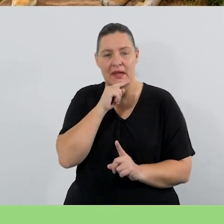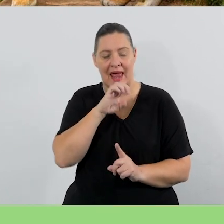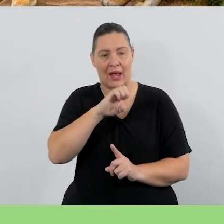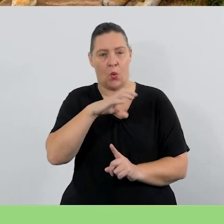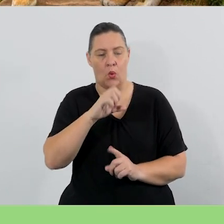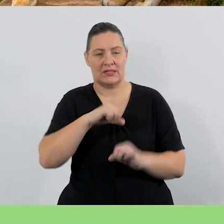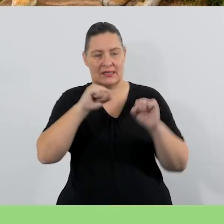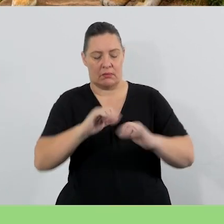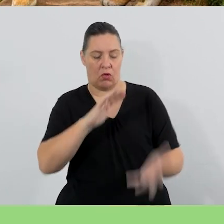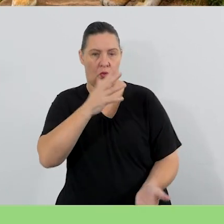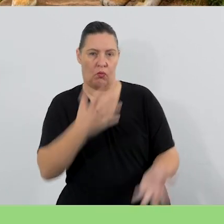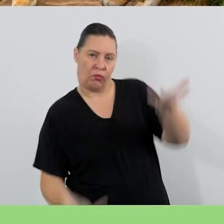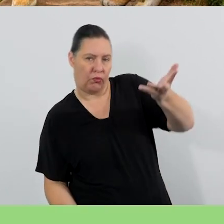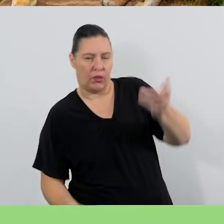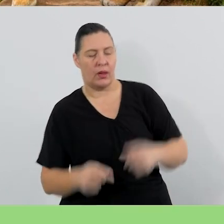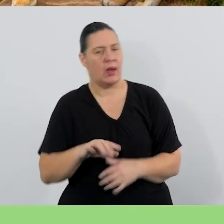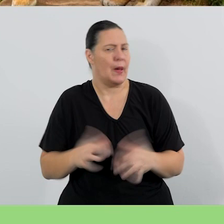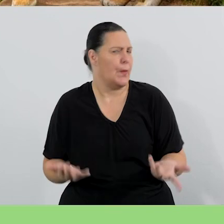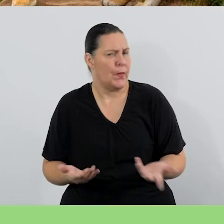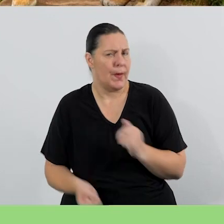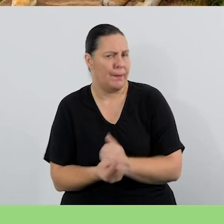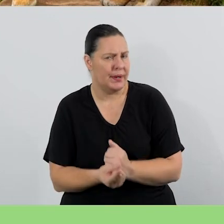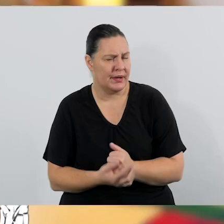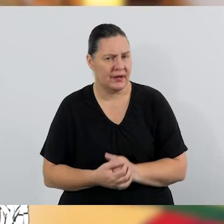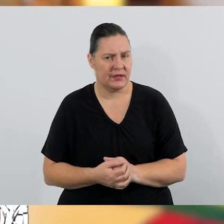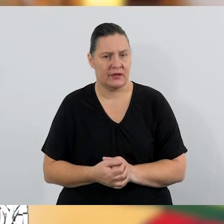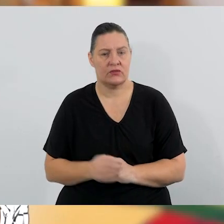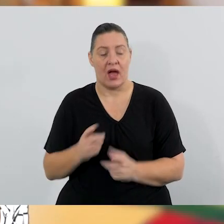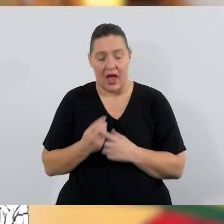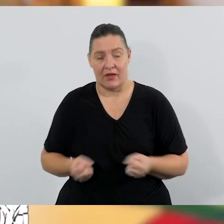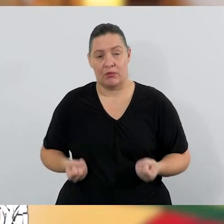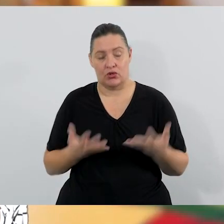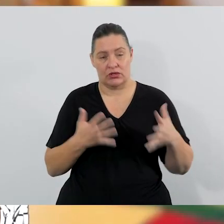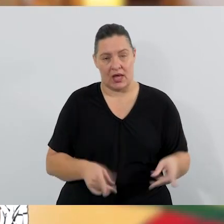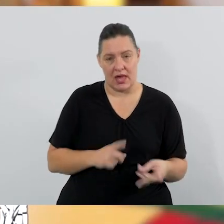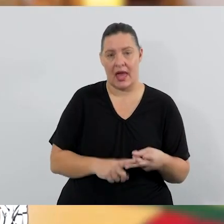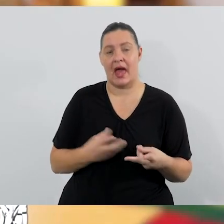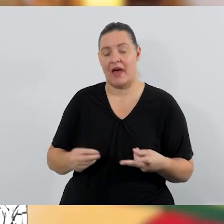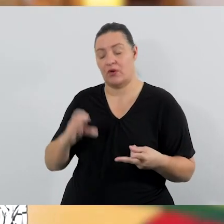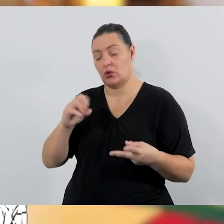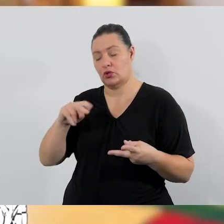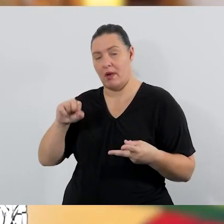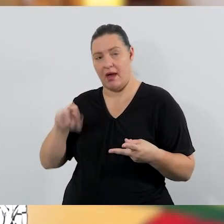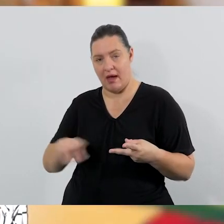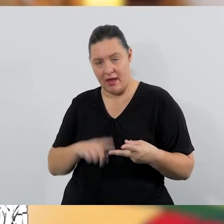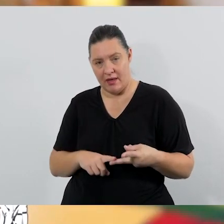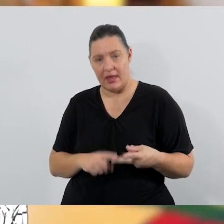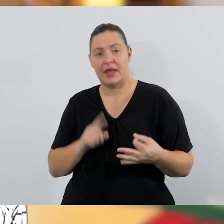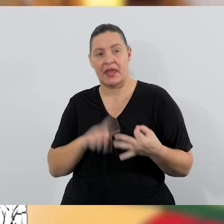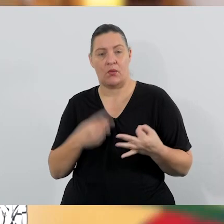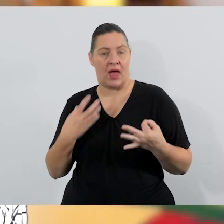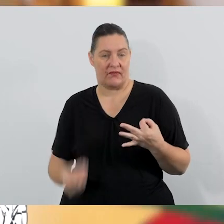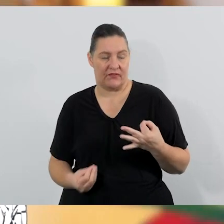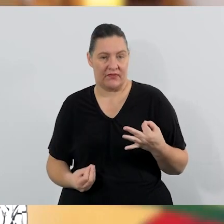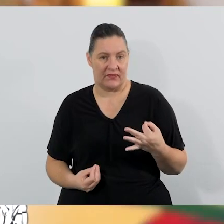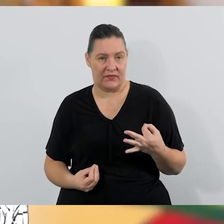imbalance in the ecosystem? Now, if you remember that we said that we have producers, we have consumers which eat the producers, and